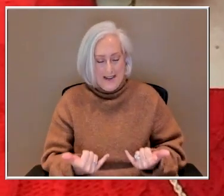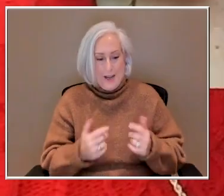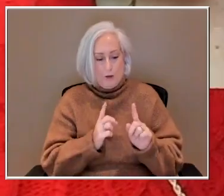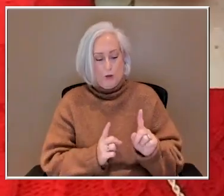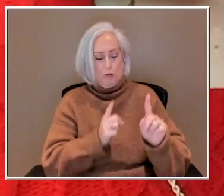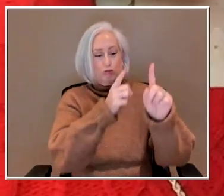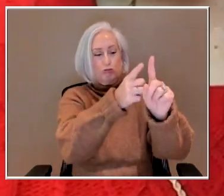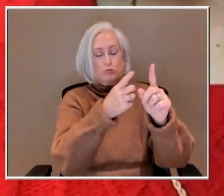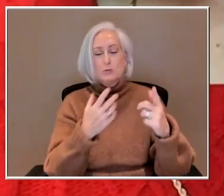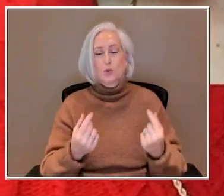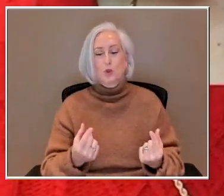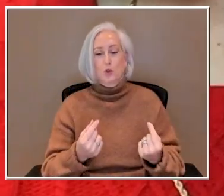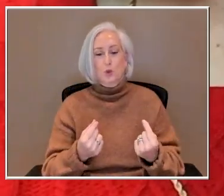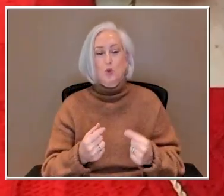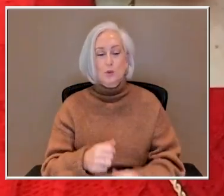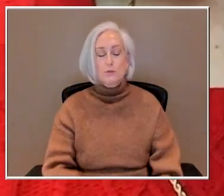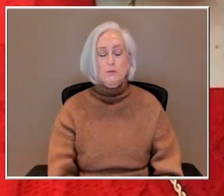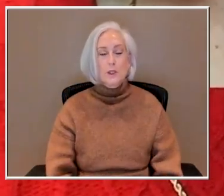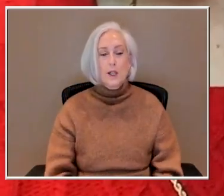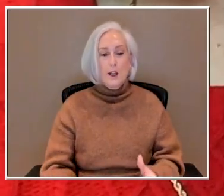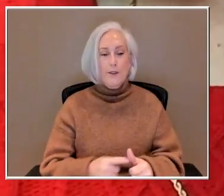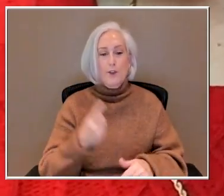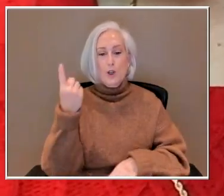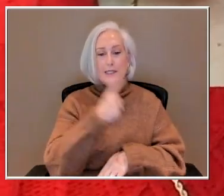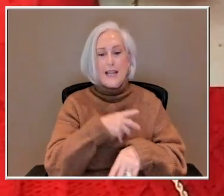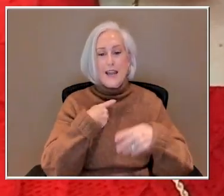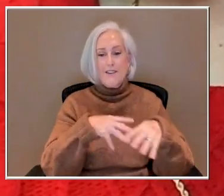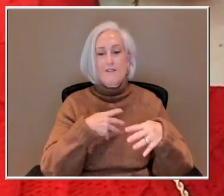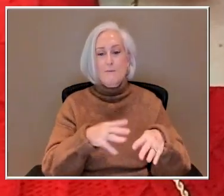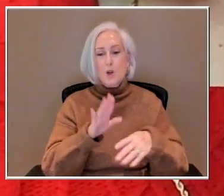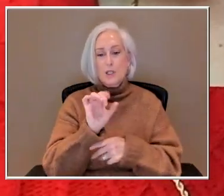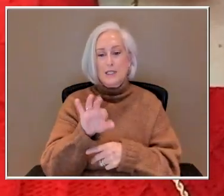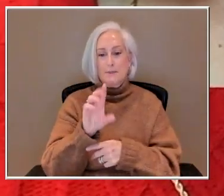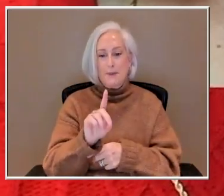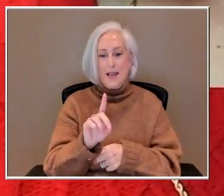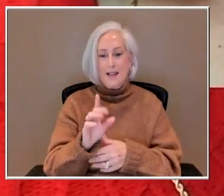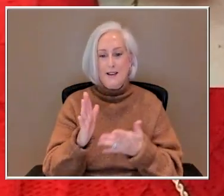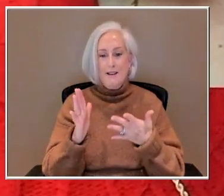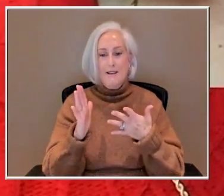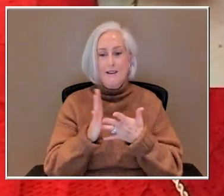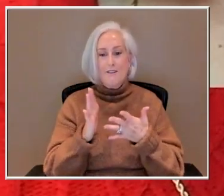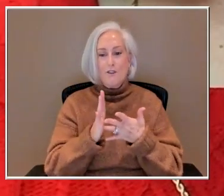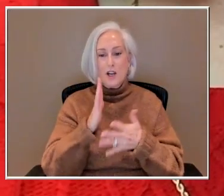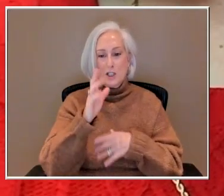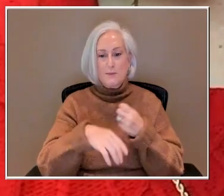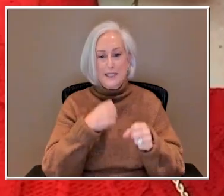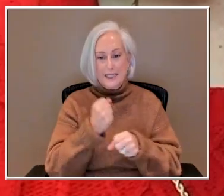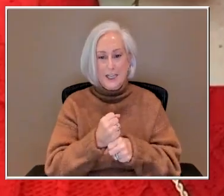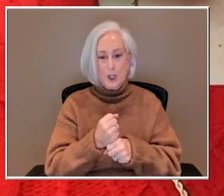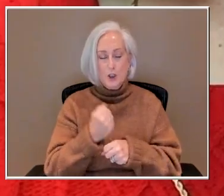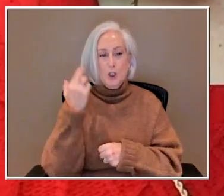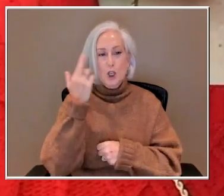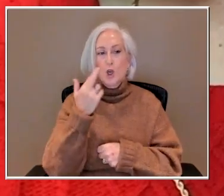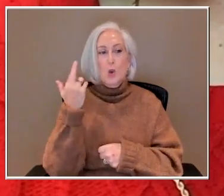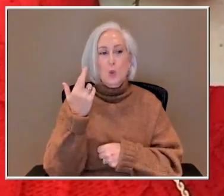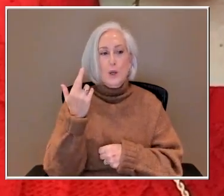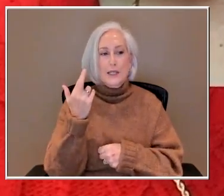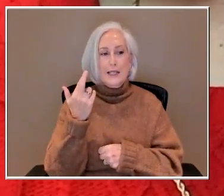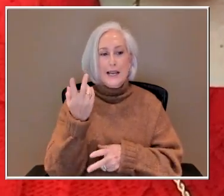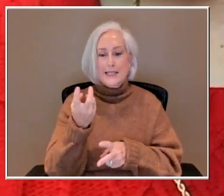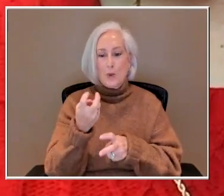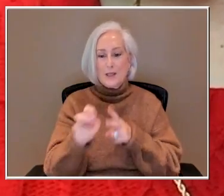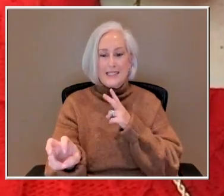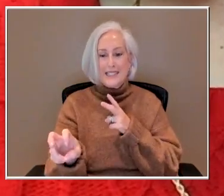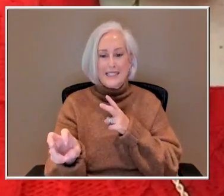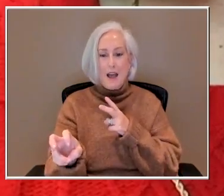I mean, I remember the first day of marching band freshman year and realizing how tough it was